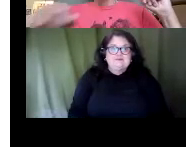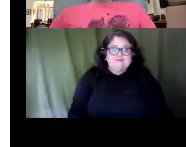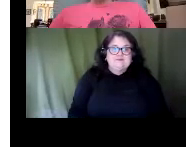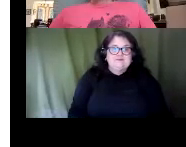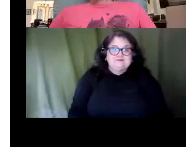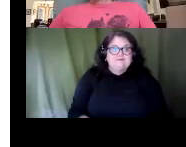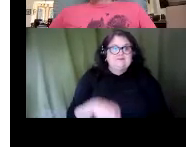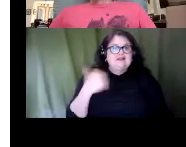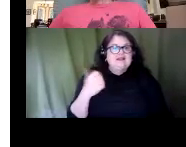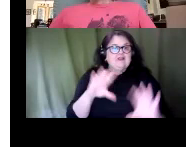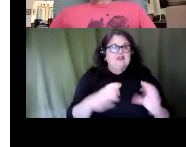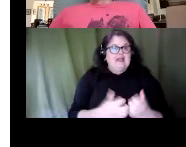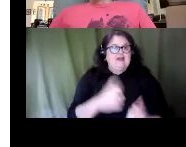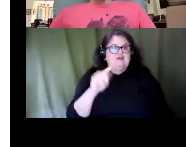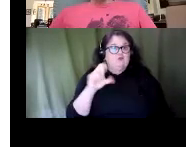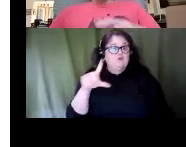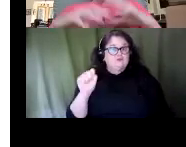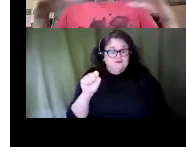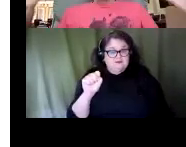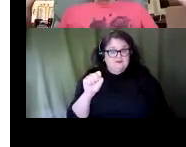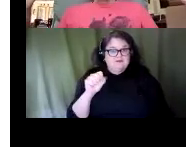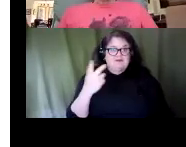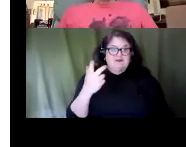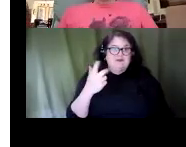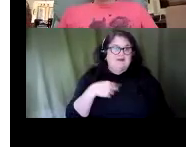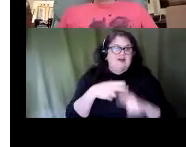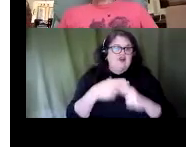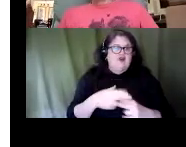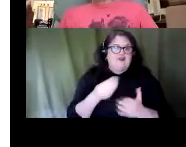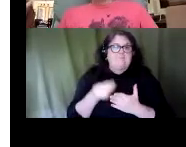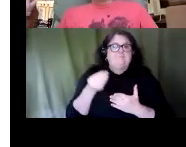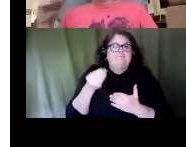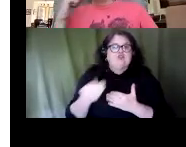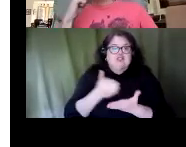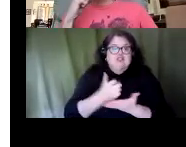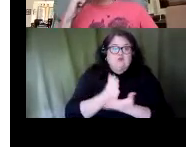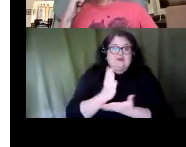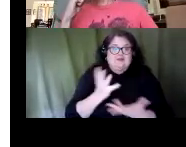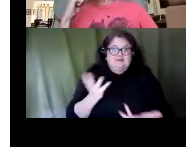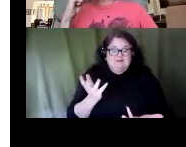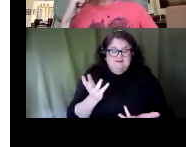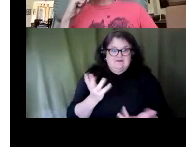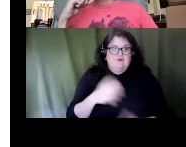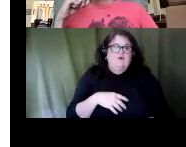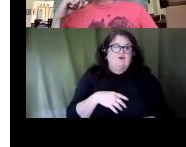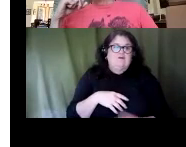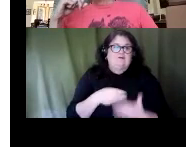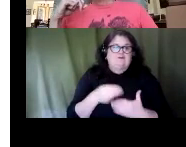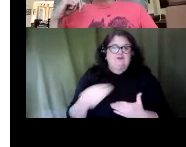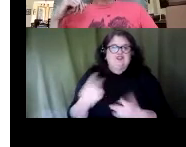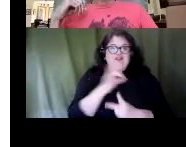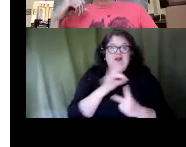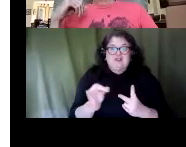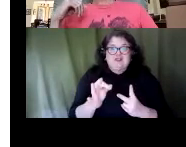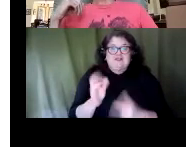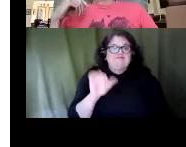So another category of tools, I've just broadly call them purchase rights or purchase options. Basically, it's